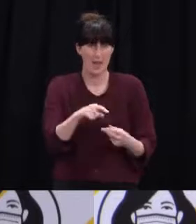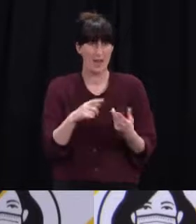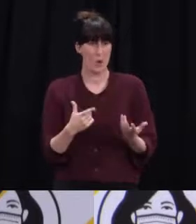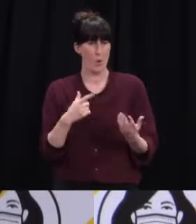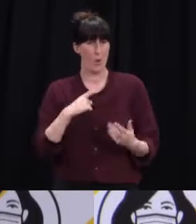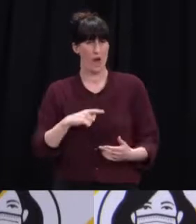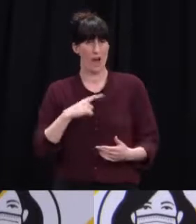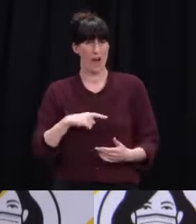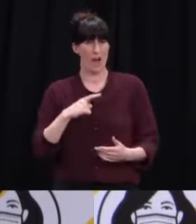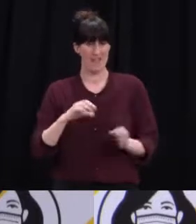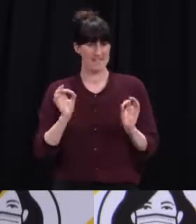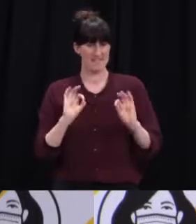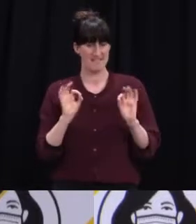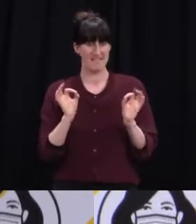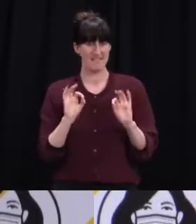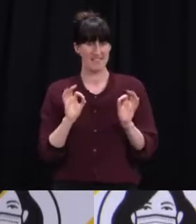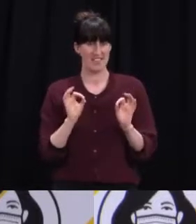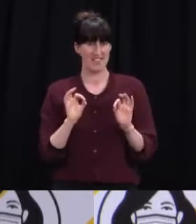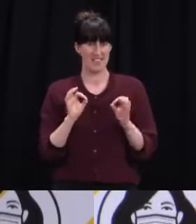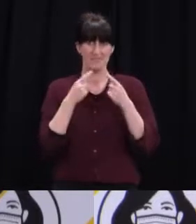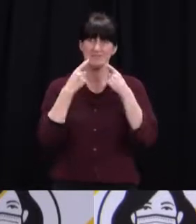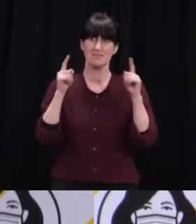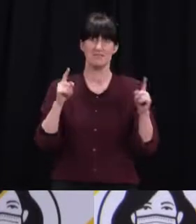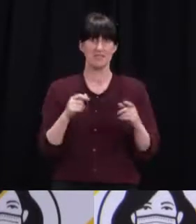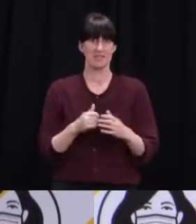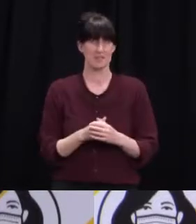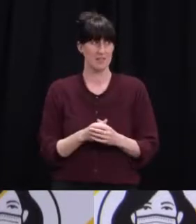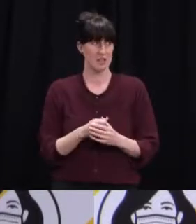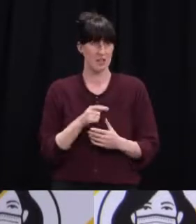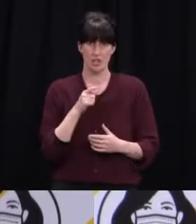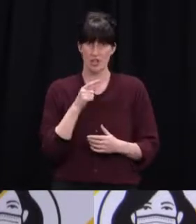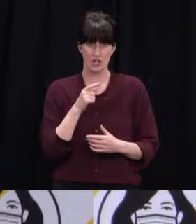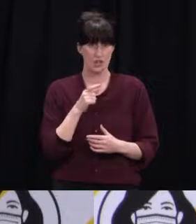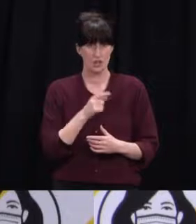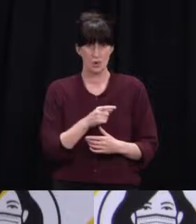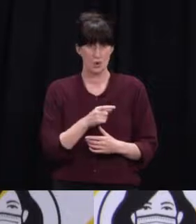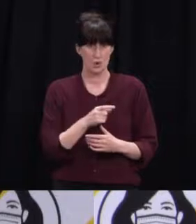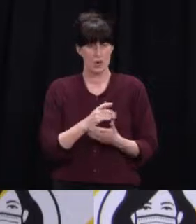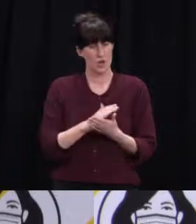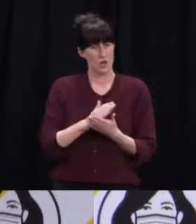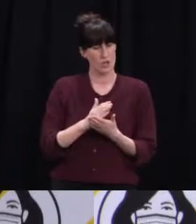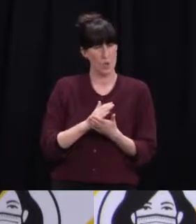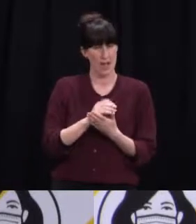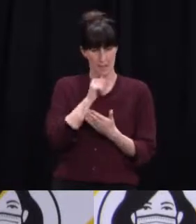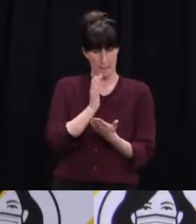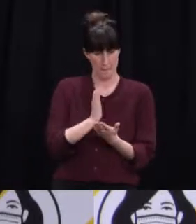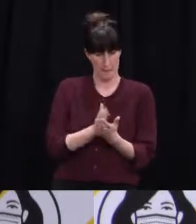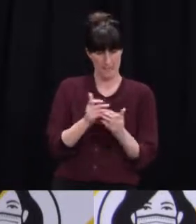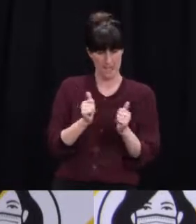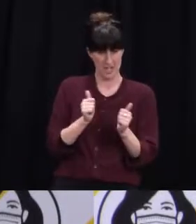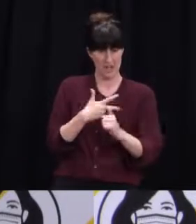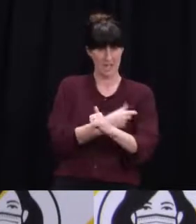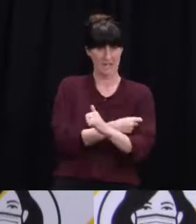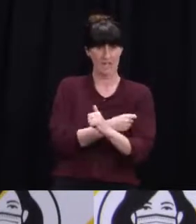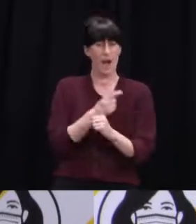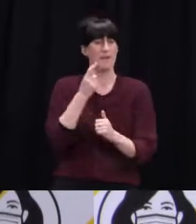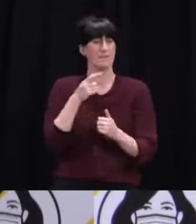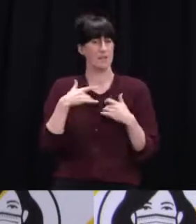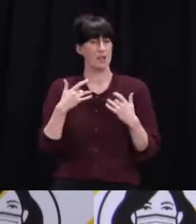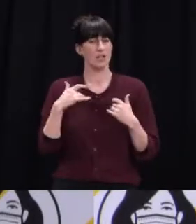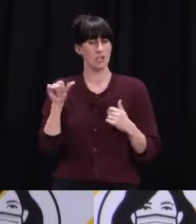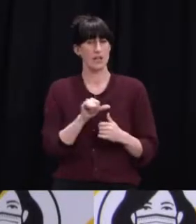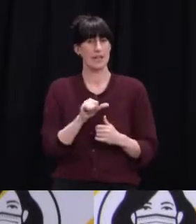that people can be aware. Mm-hmm. And also the lapse of time and actually giving people a day. I mean, why did you not take that approach?